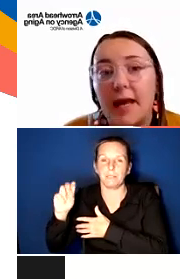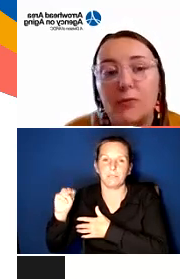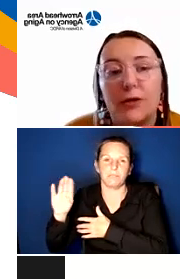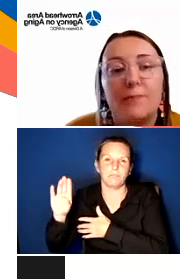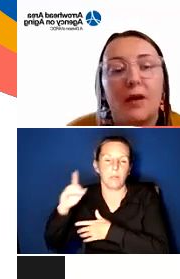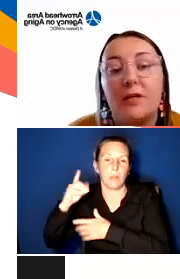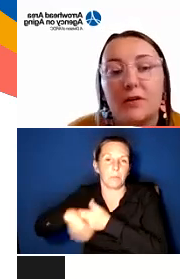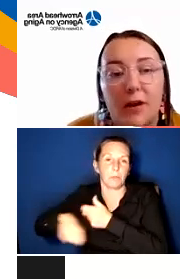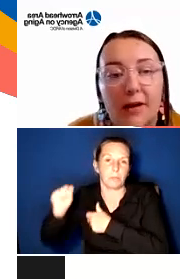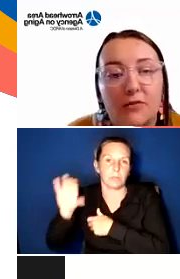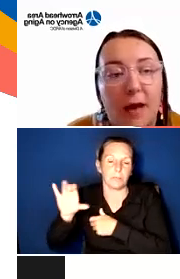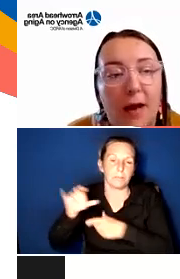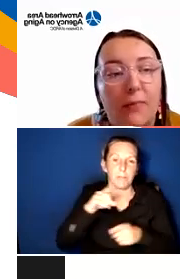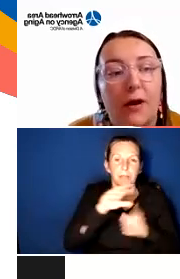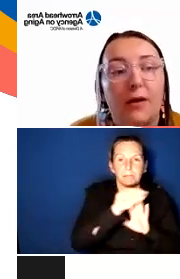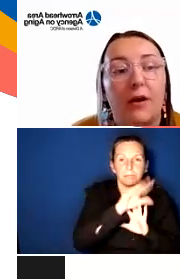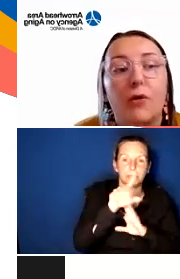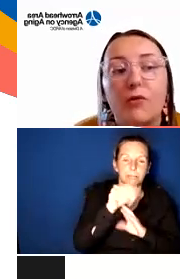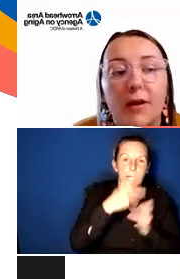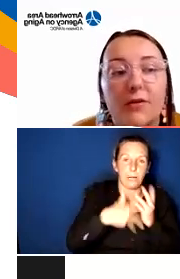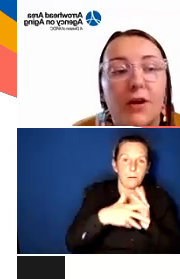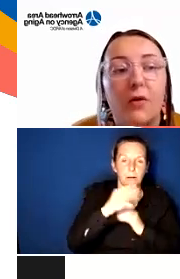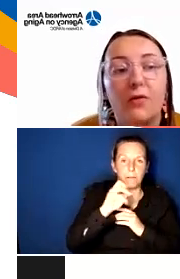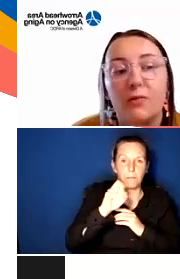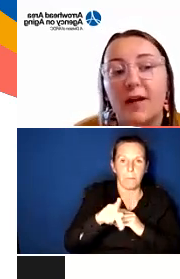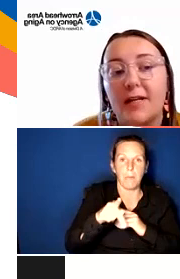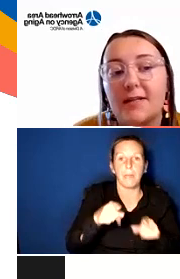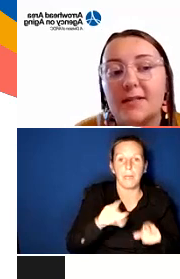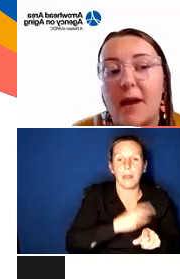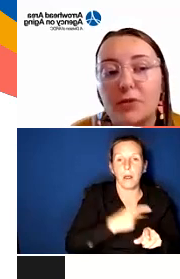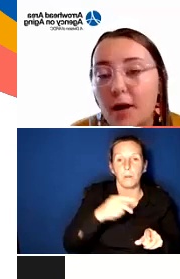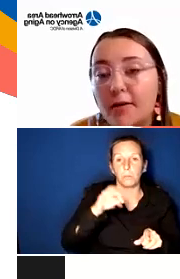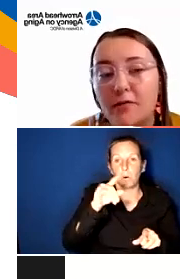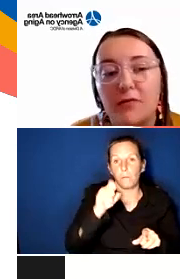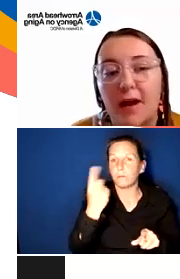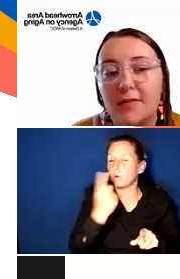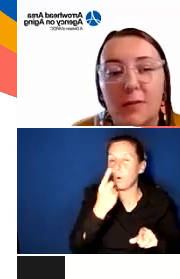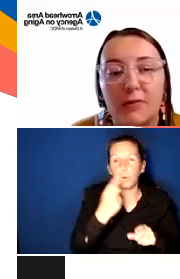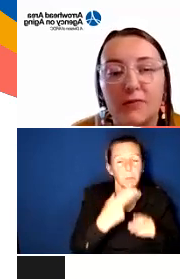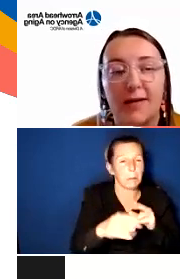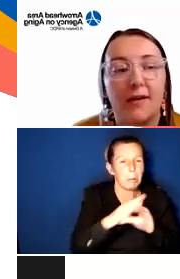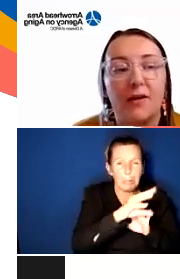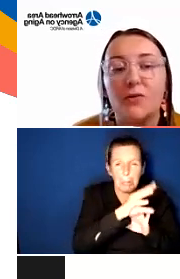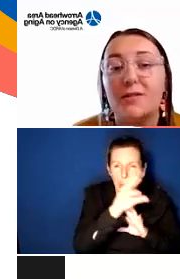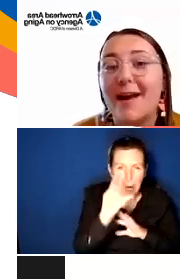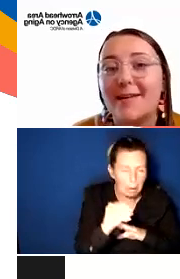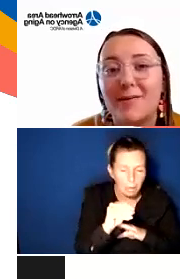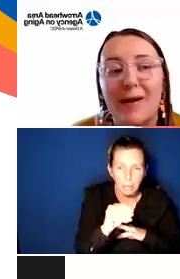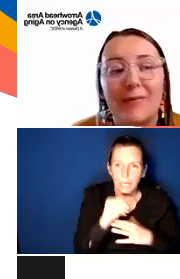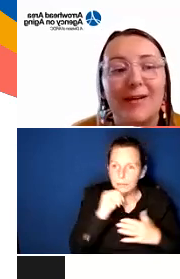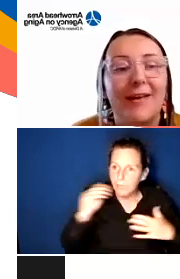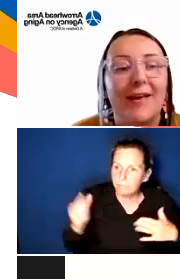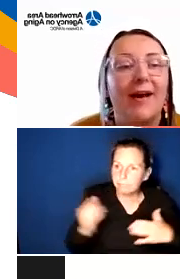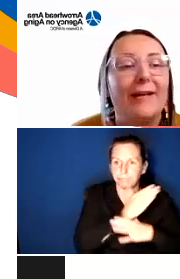a capture of an interactive map, and our profiles are only providing a snapshot of the vast amount of data that goes into